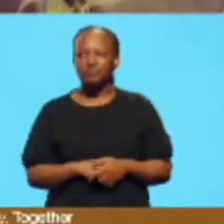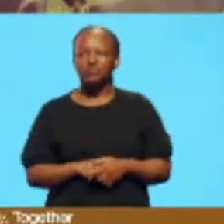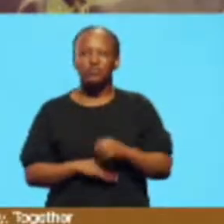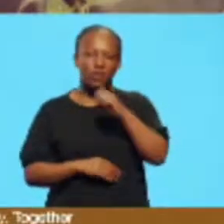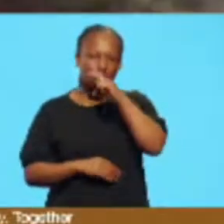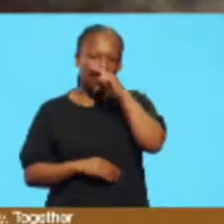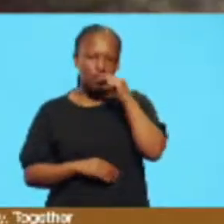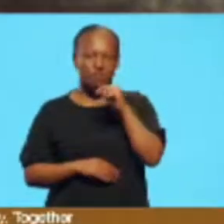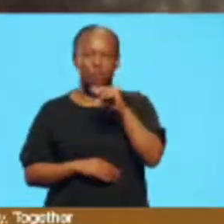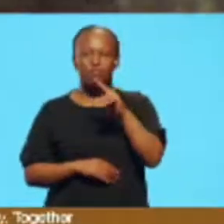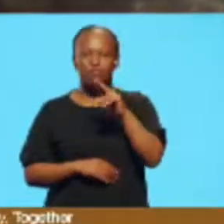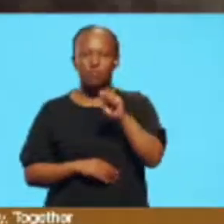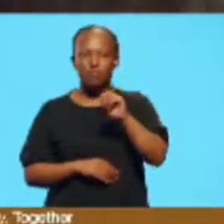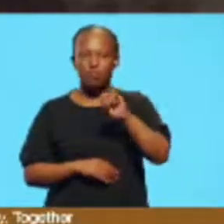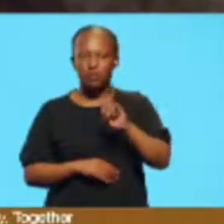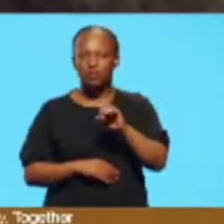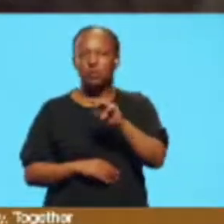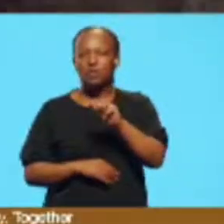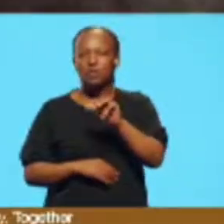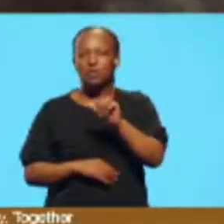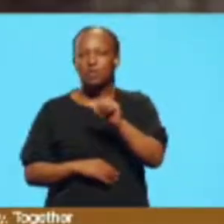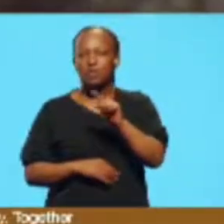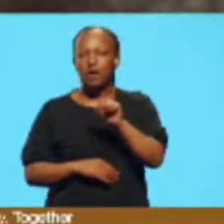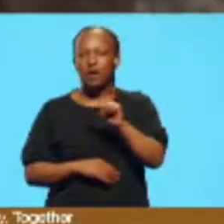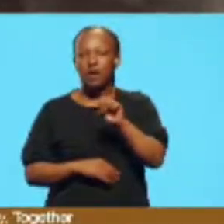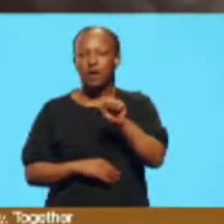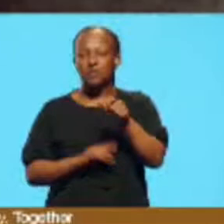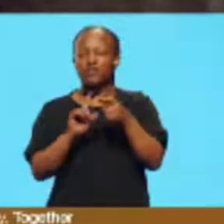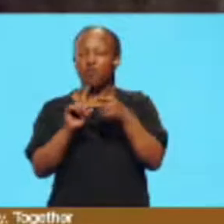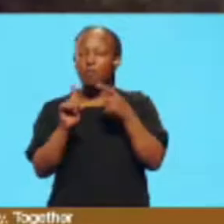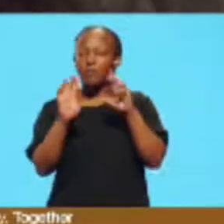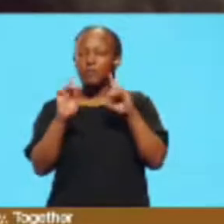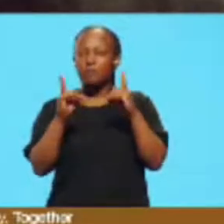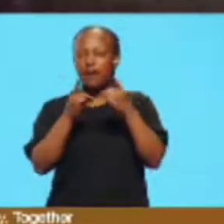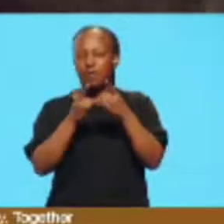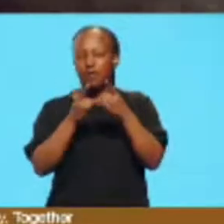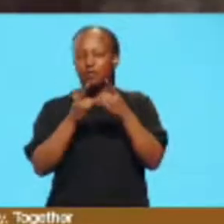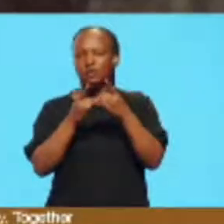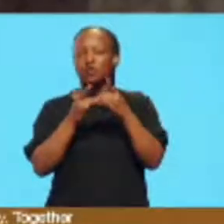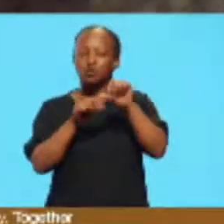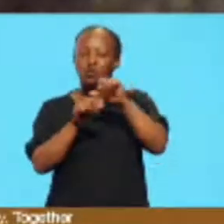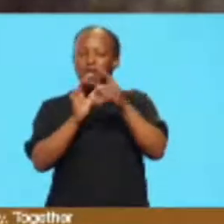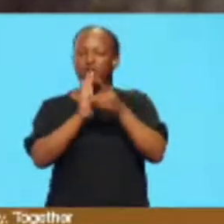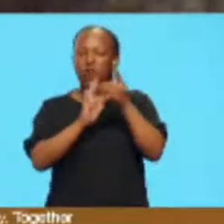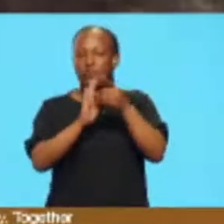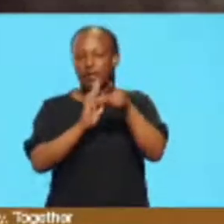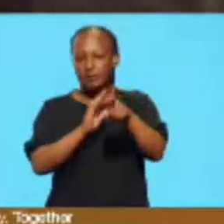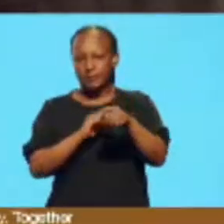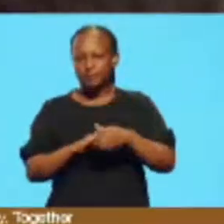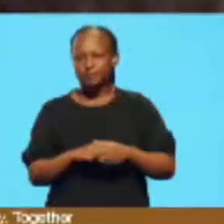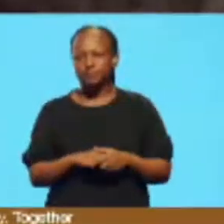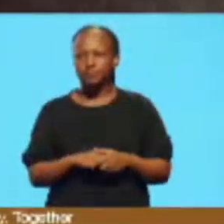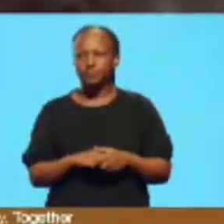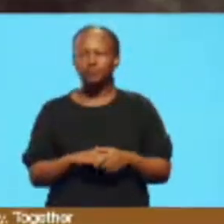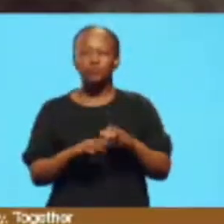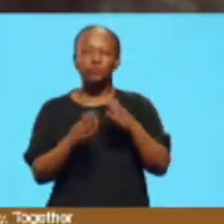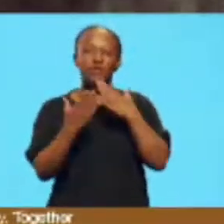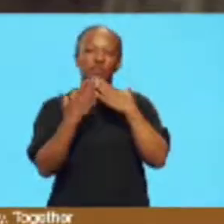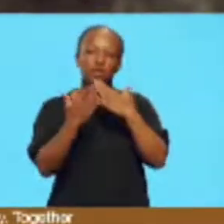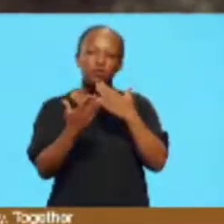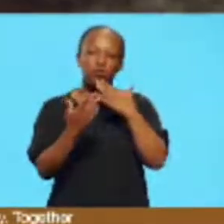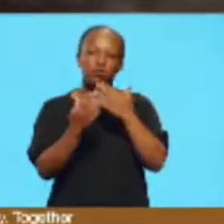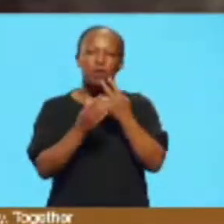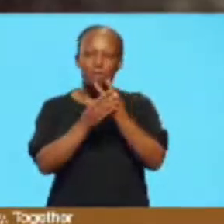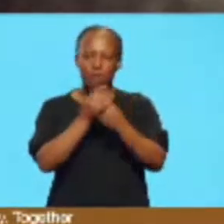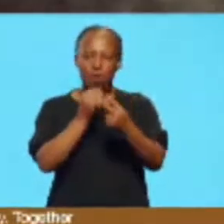is Busi Malaza. I'm from the Department of Social Development. Thank you so much for both the